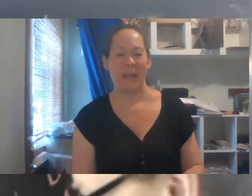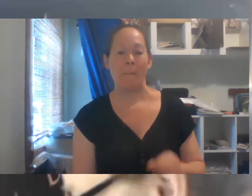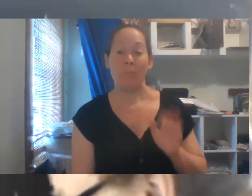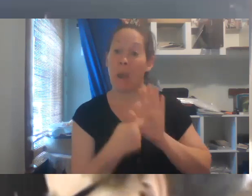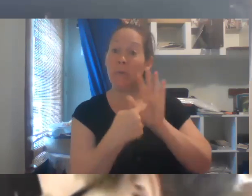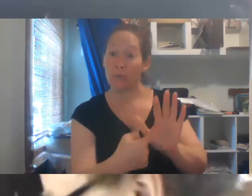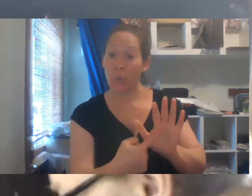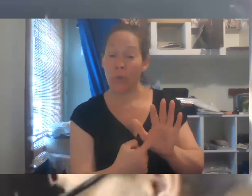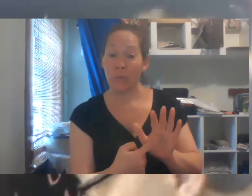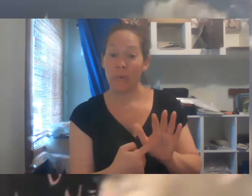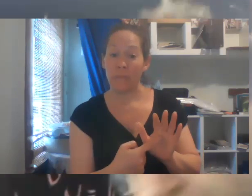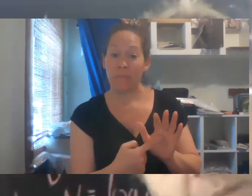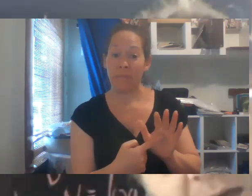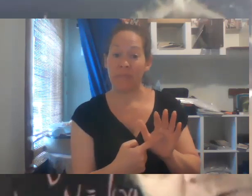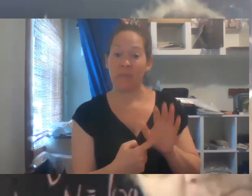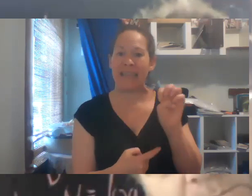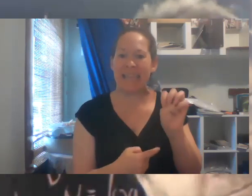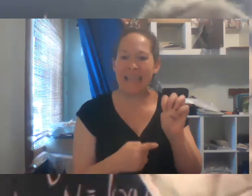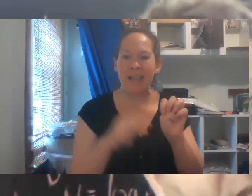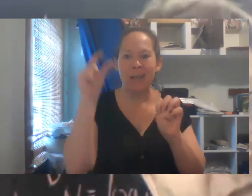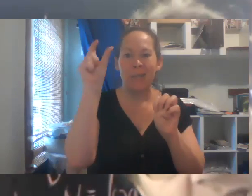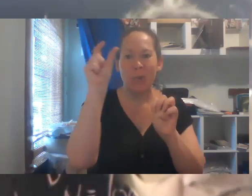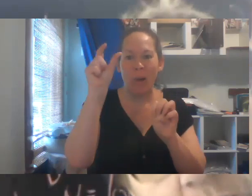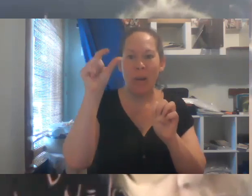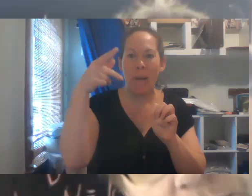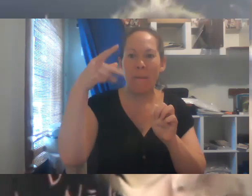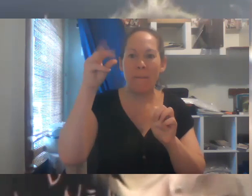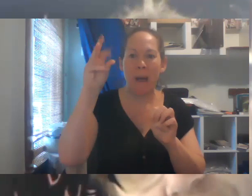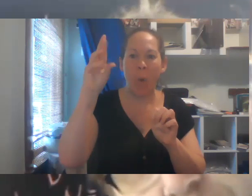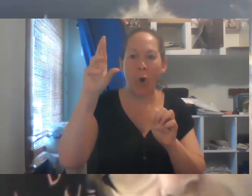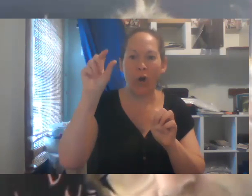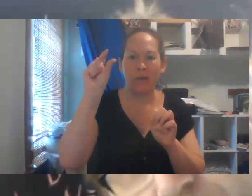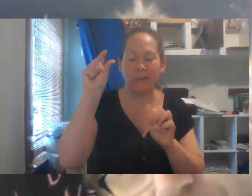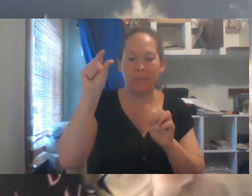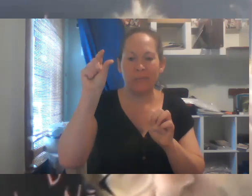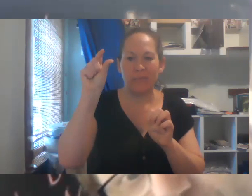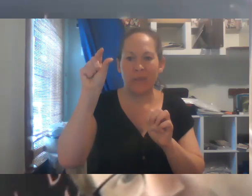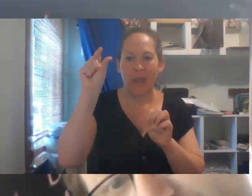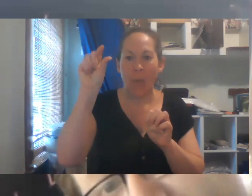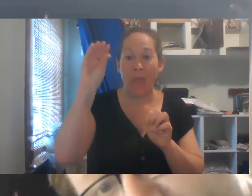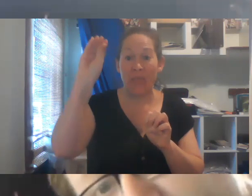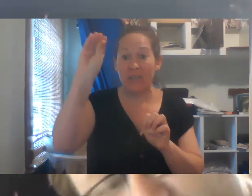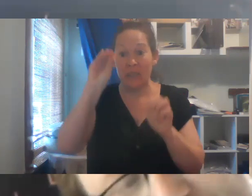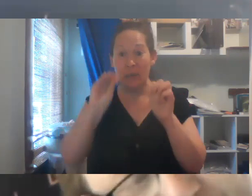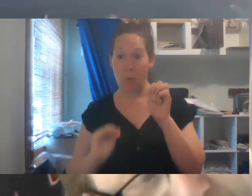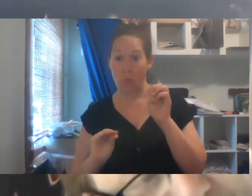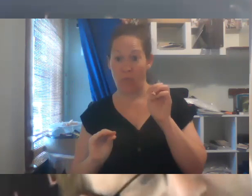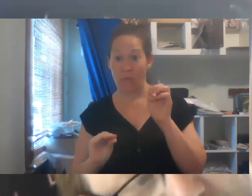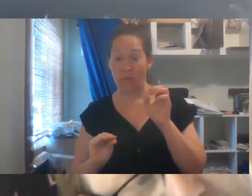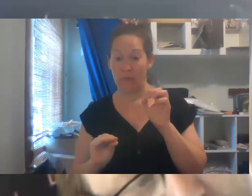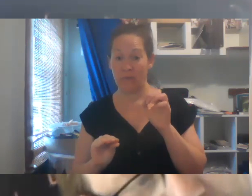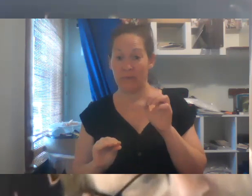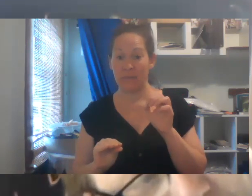I have e to some power. If I want that power to come down, because my variable is in that